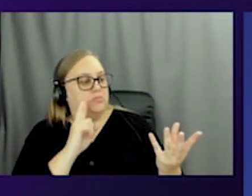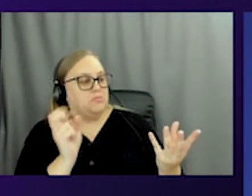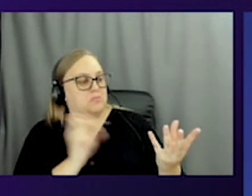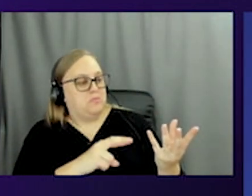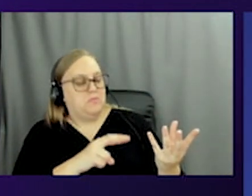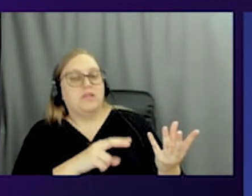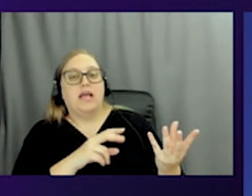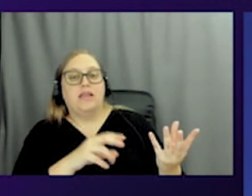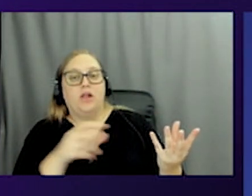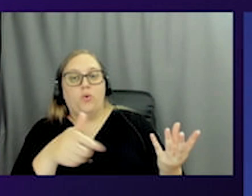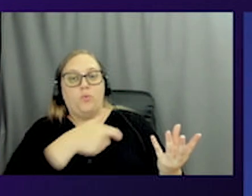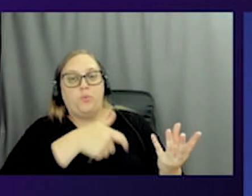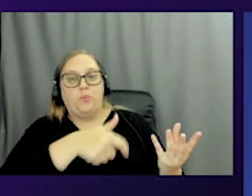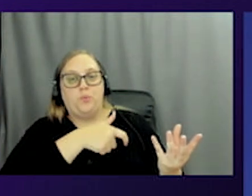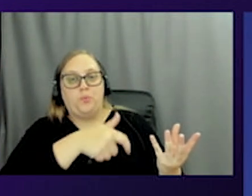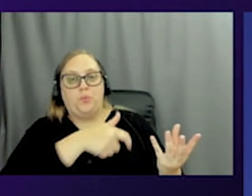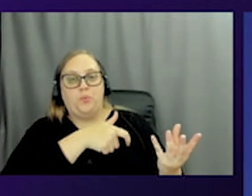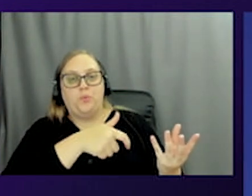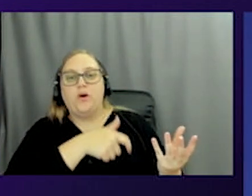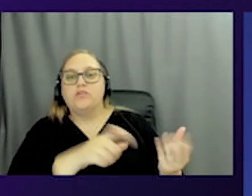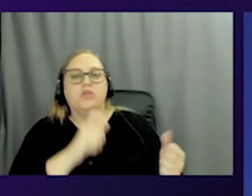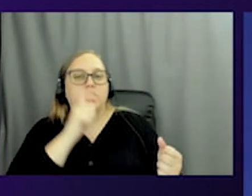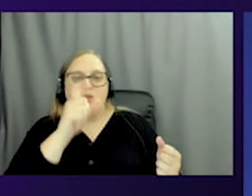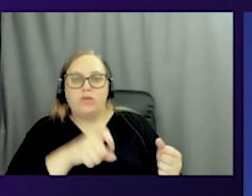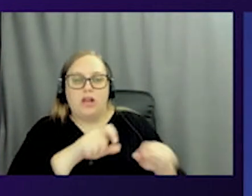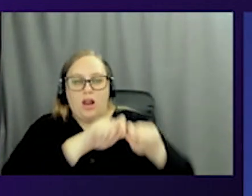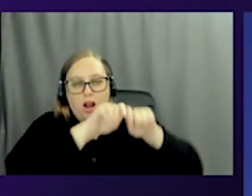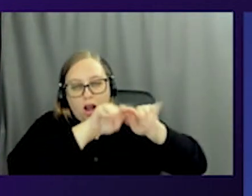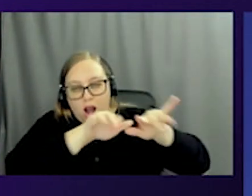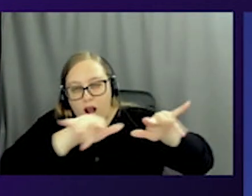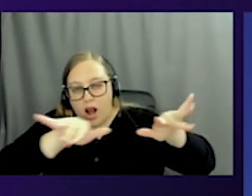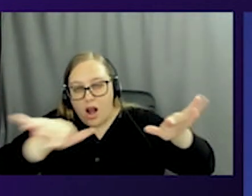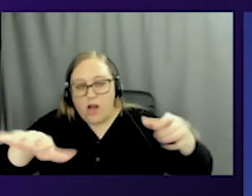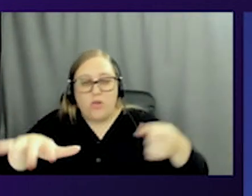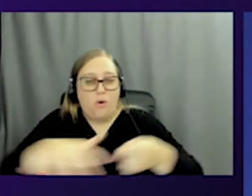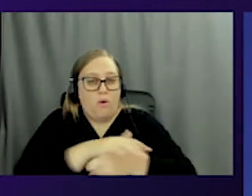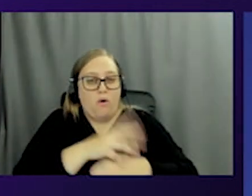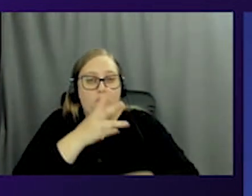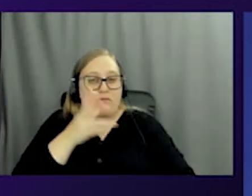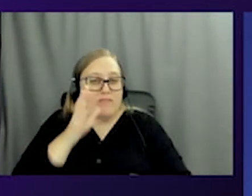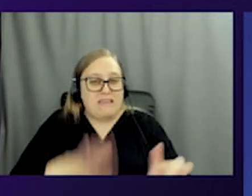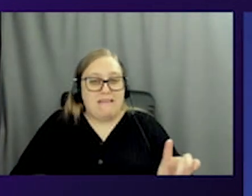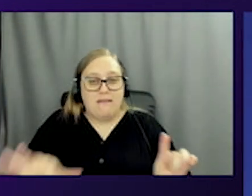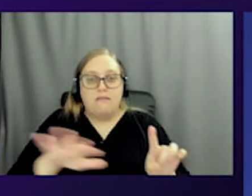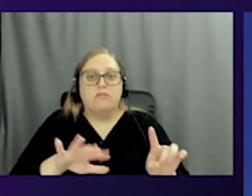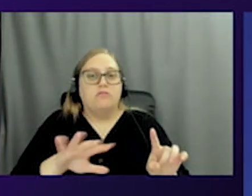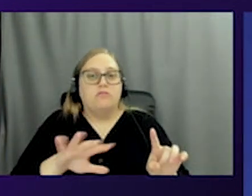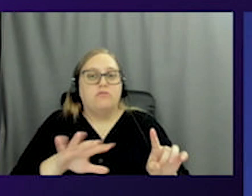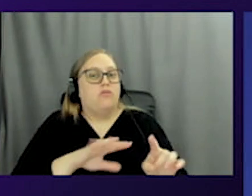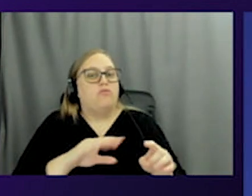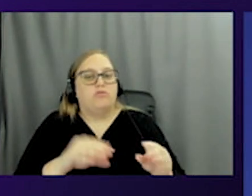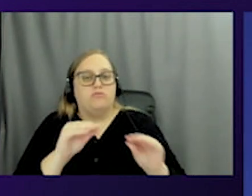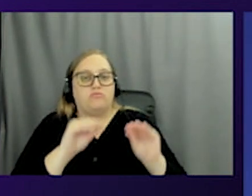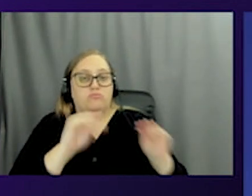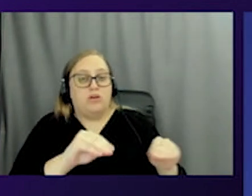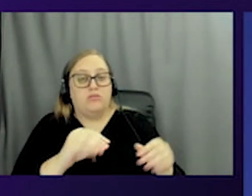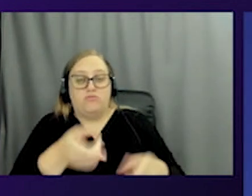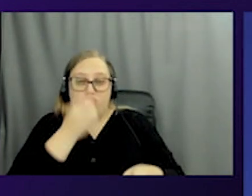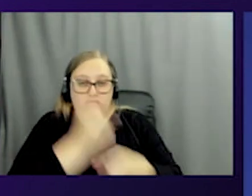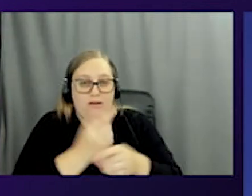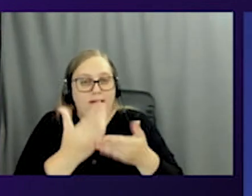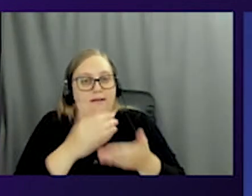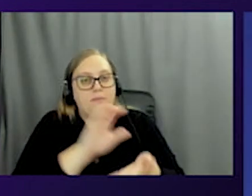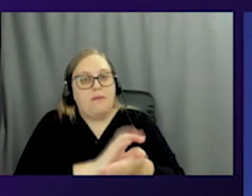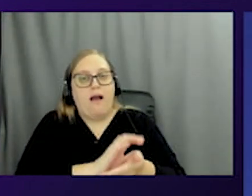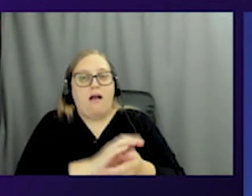spraying a whole field, you can just apply just the right amount of fertilizer or pesticide to that